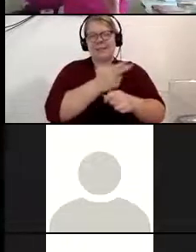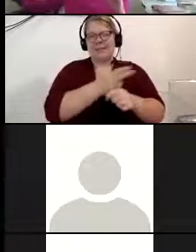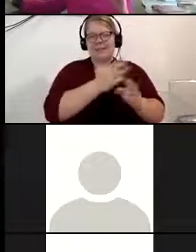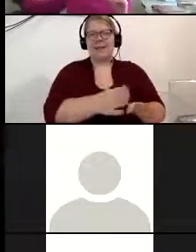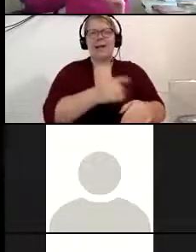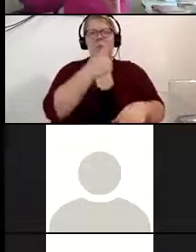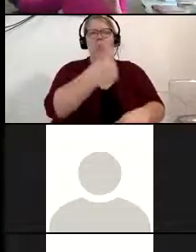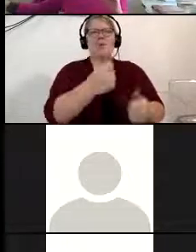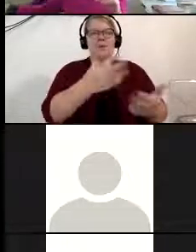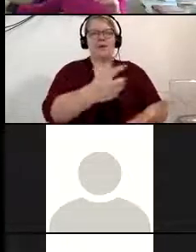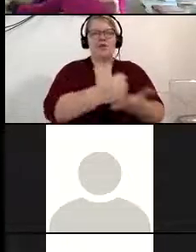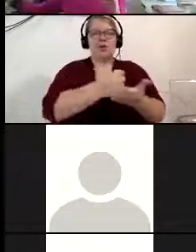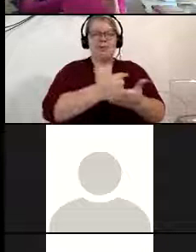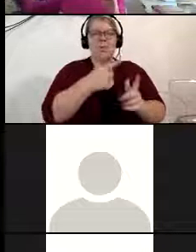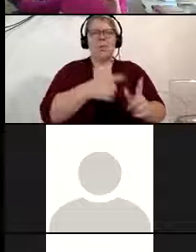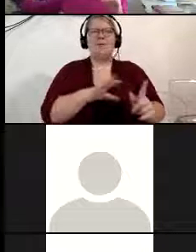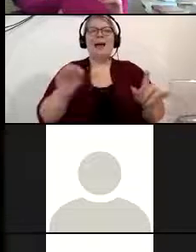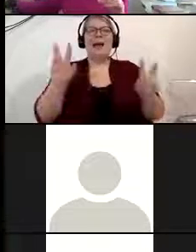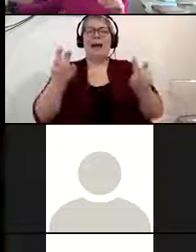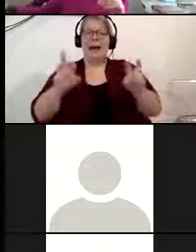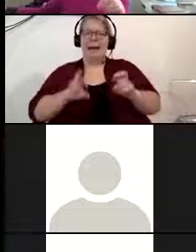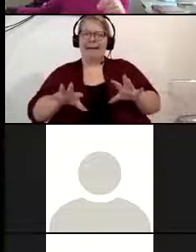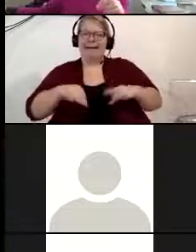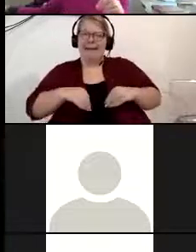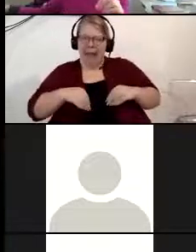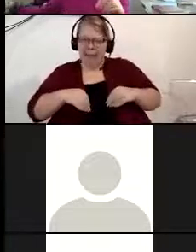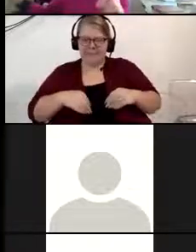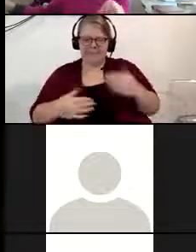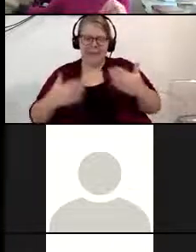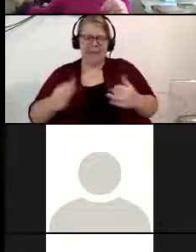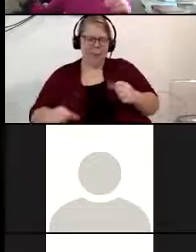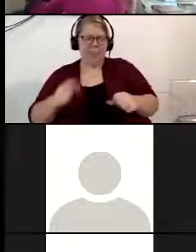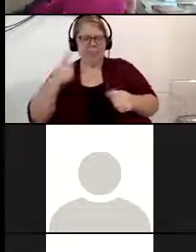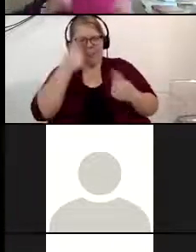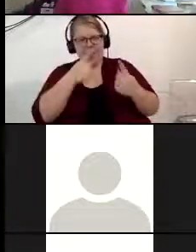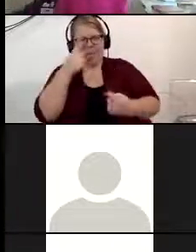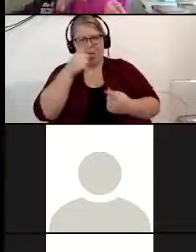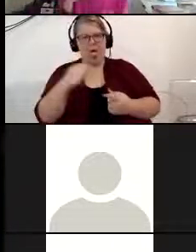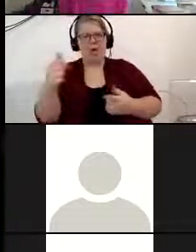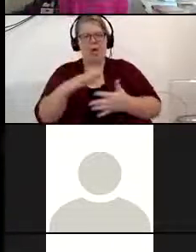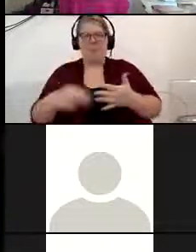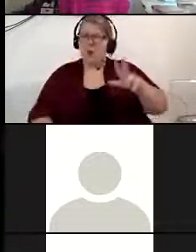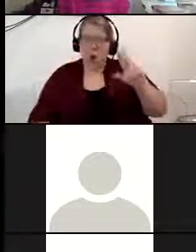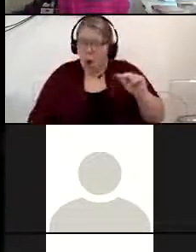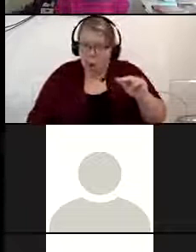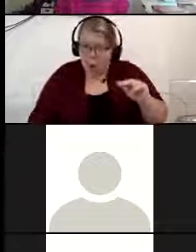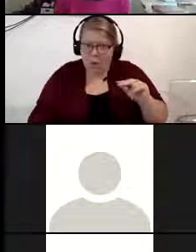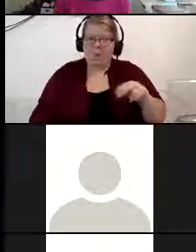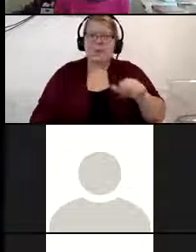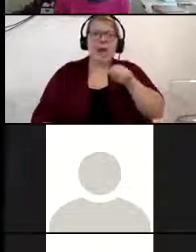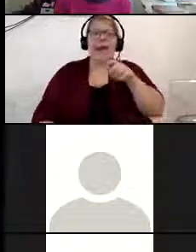kind of accept that maybe we can look at some alternatives. No, we have to embrace